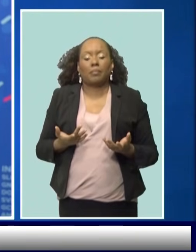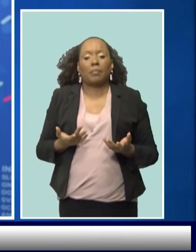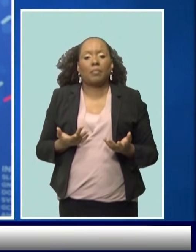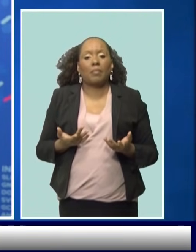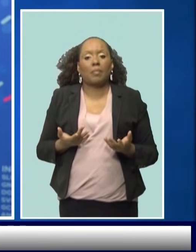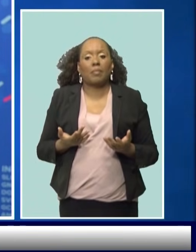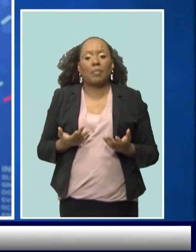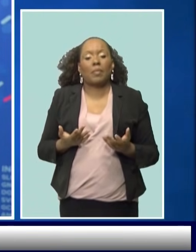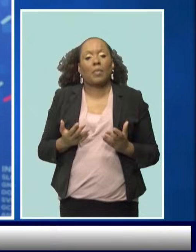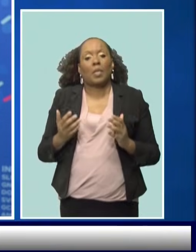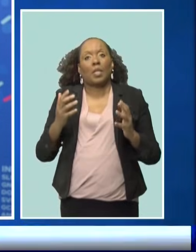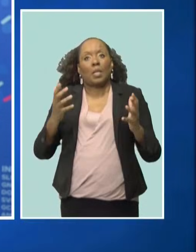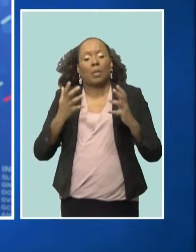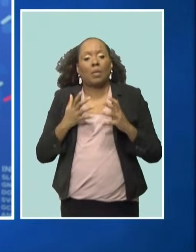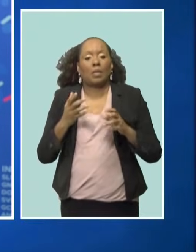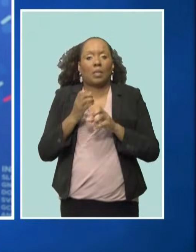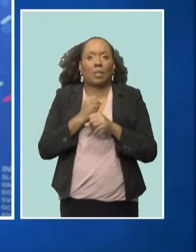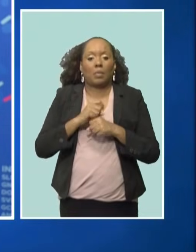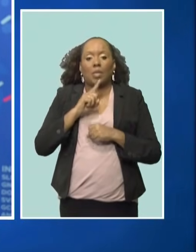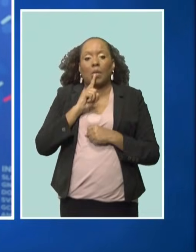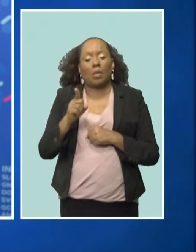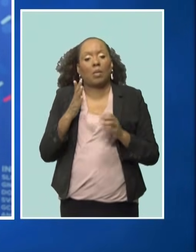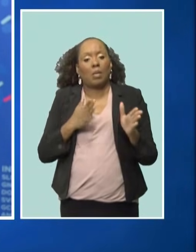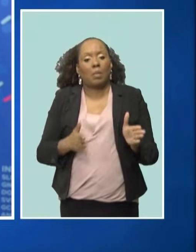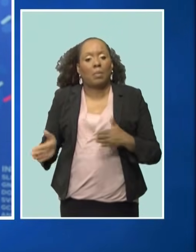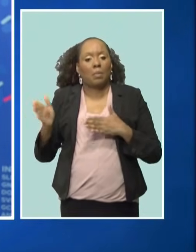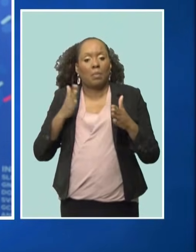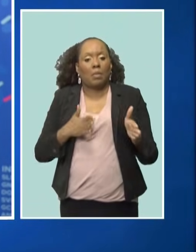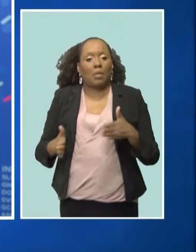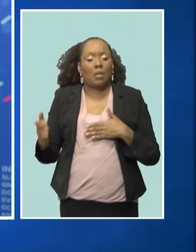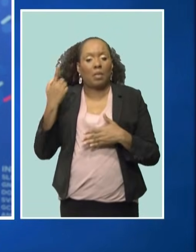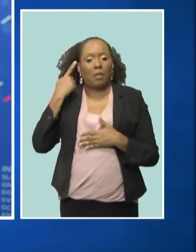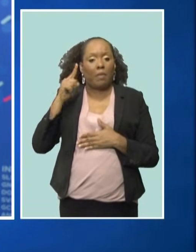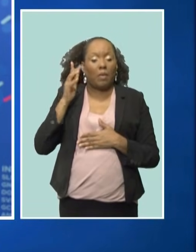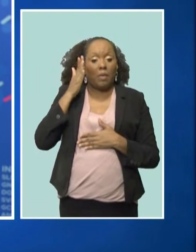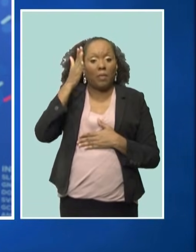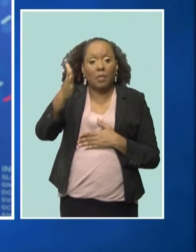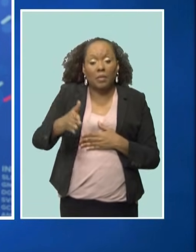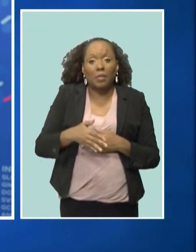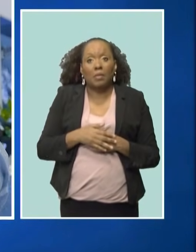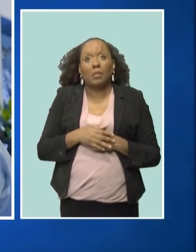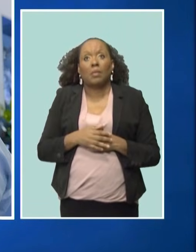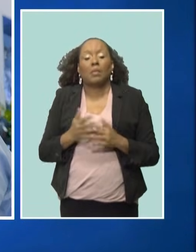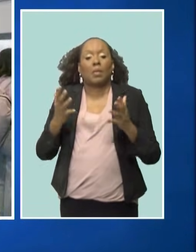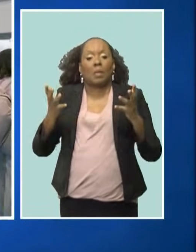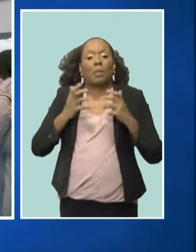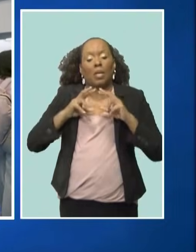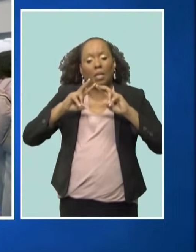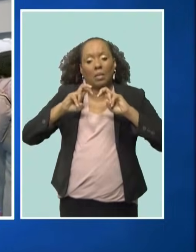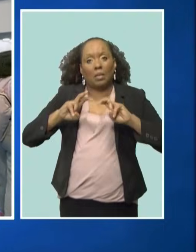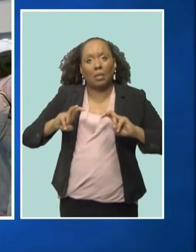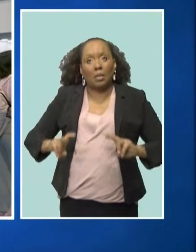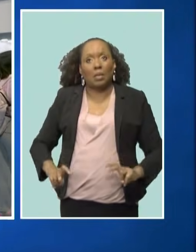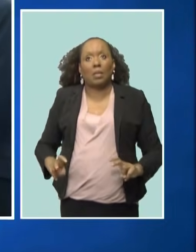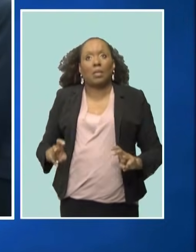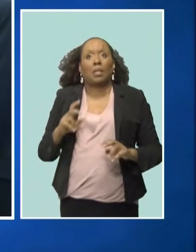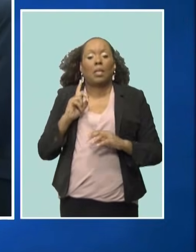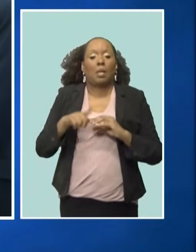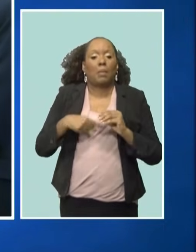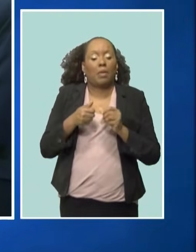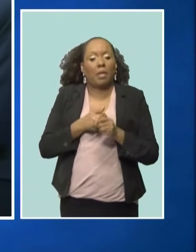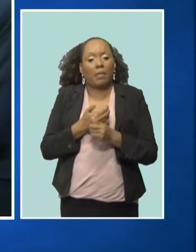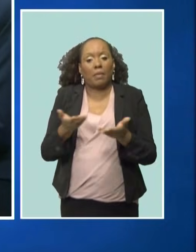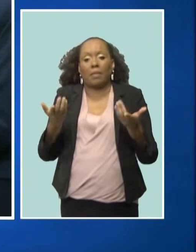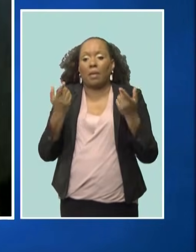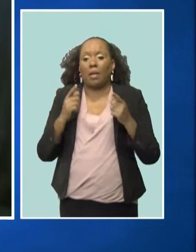to ensure that we are planning for the future, but also to get an assessment and early read of what is happening within the cruise sector.